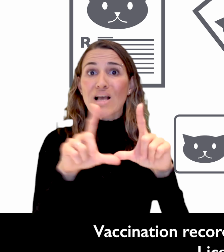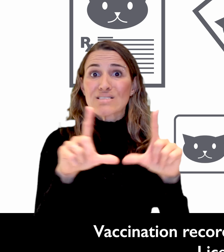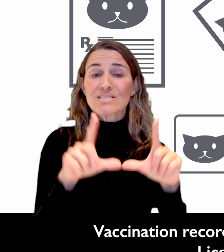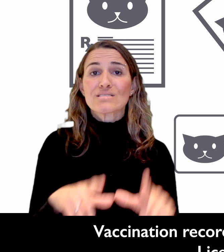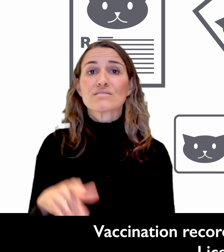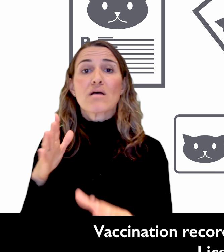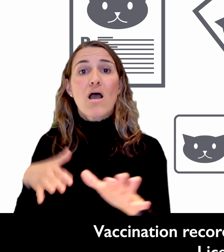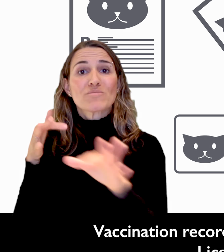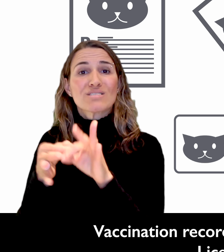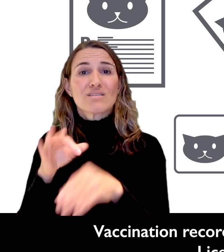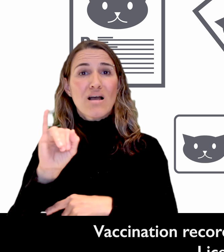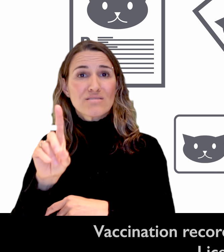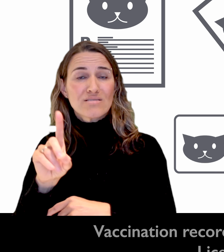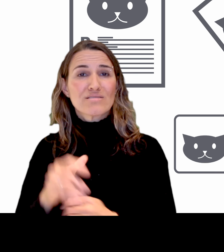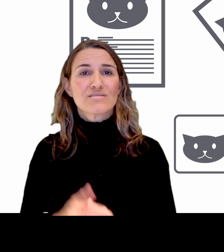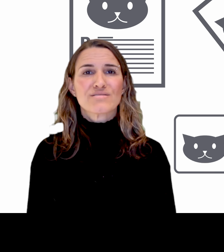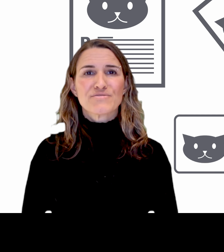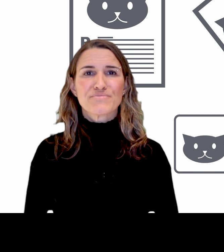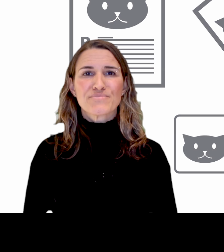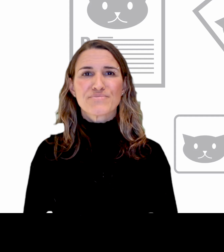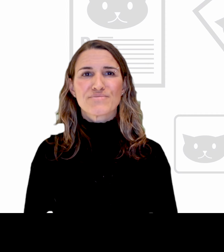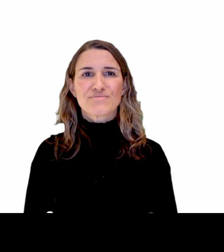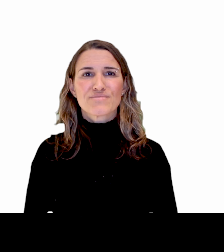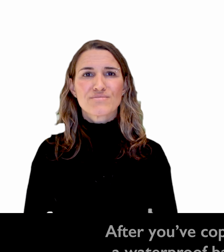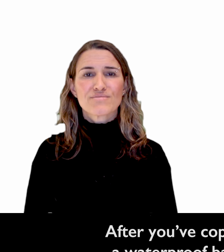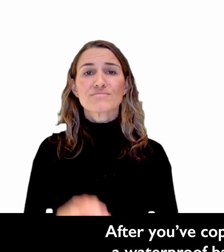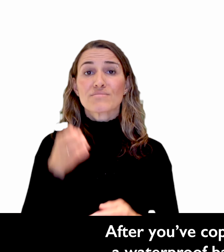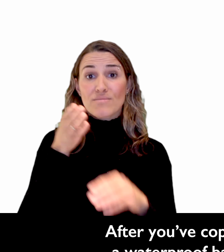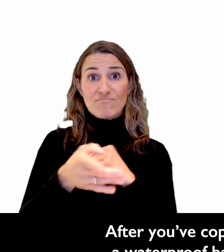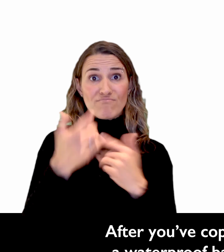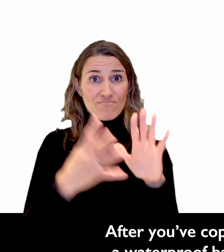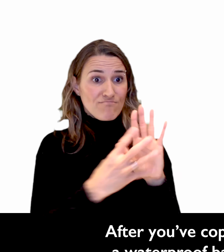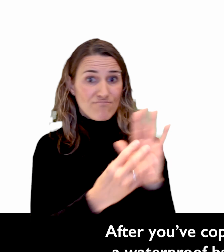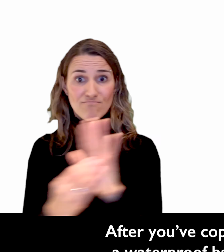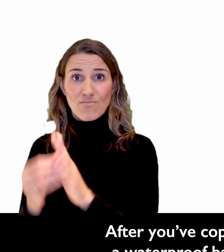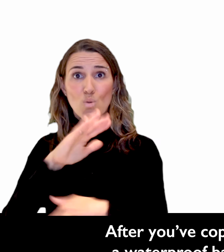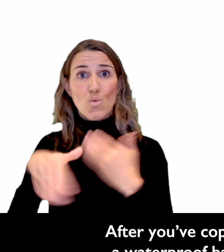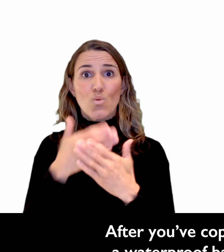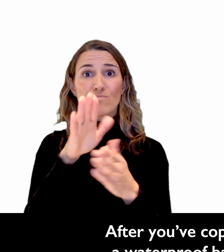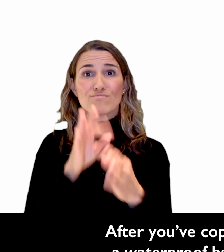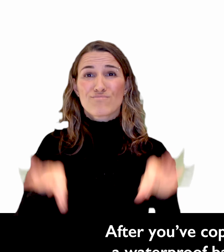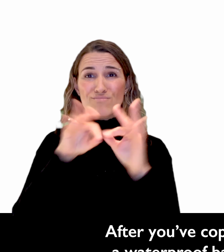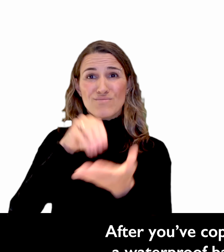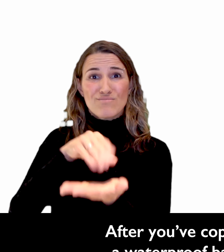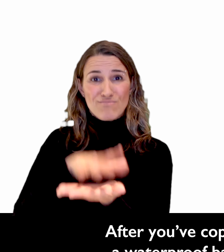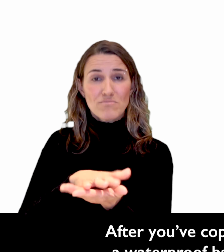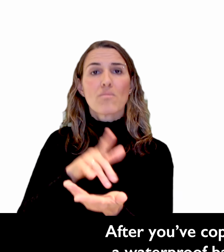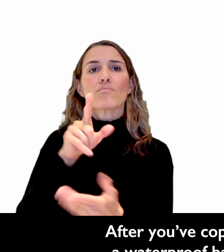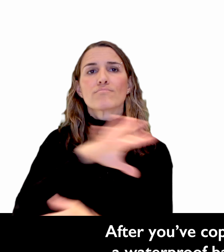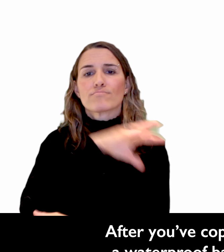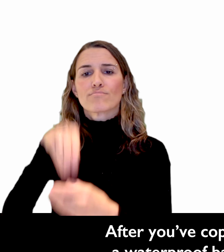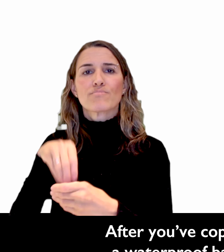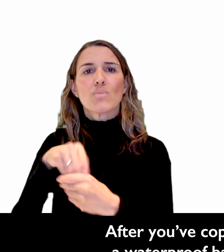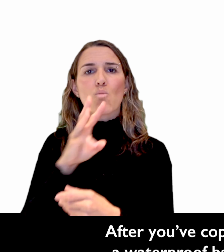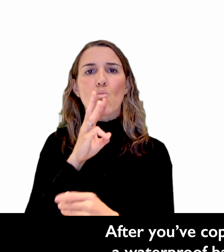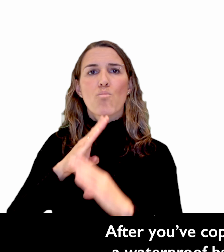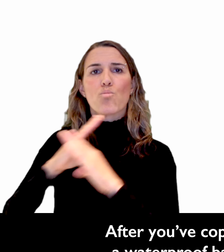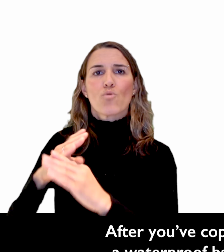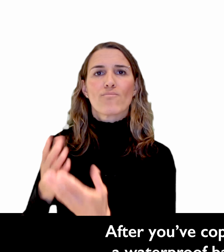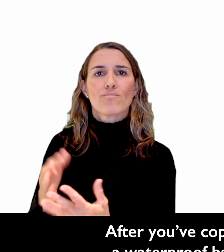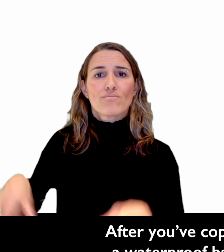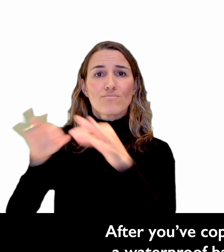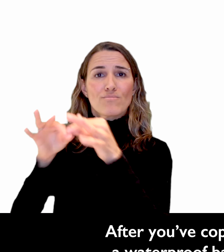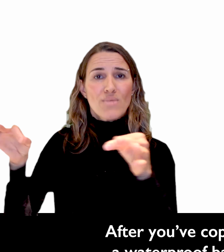Document anything you need and include these in your plan. That's the last step. As a recap, to make sure